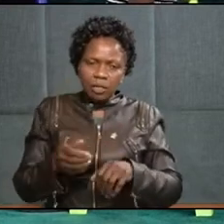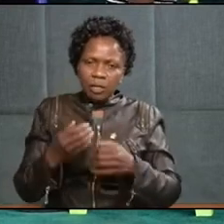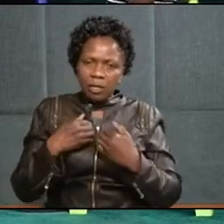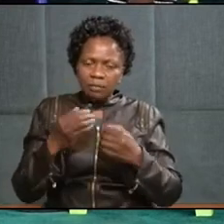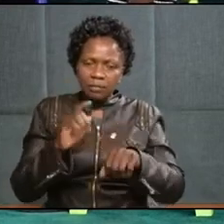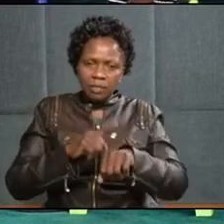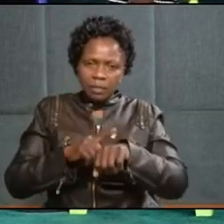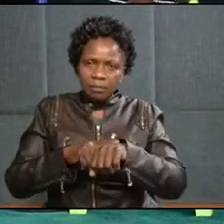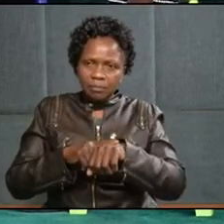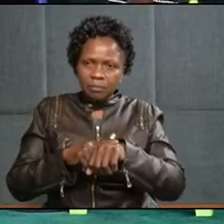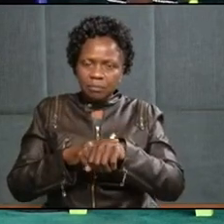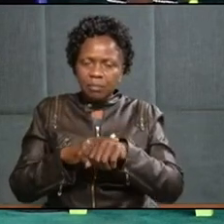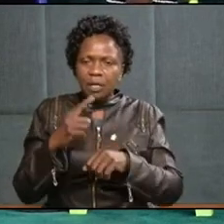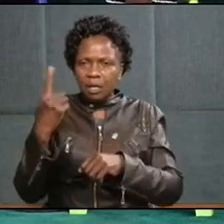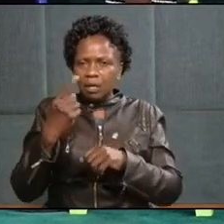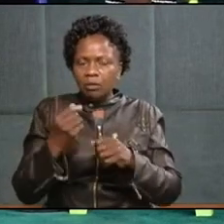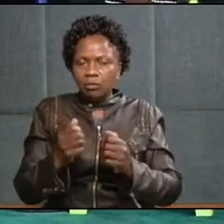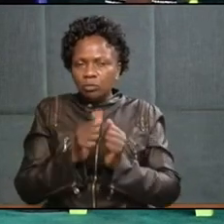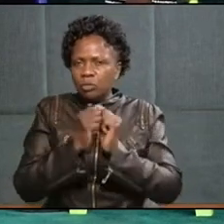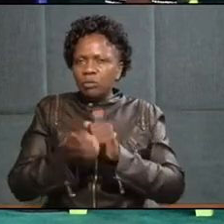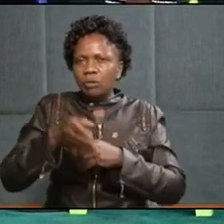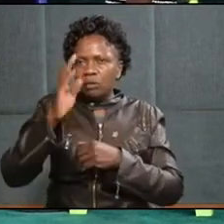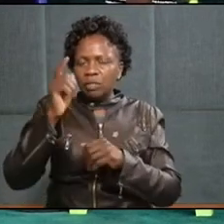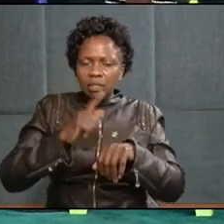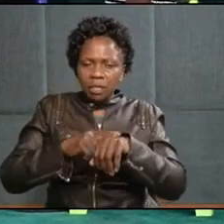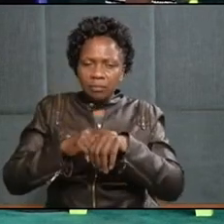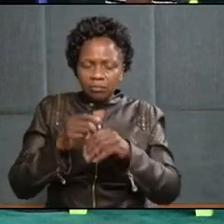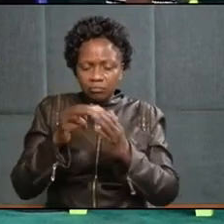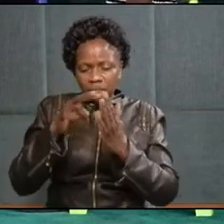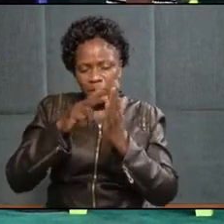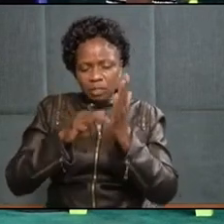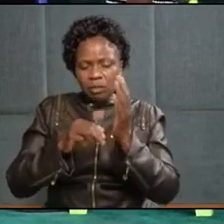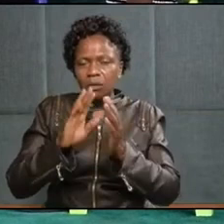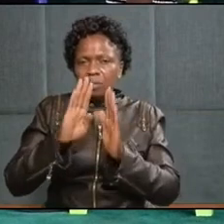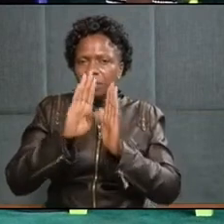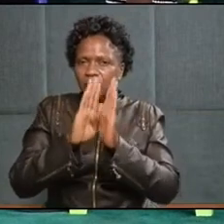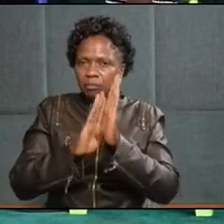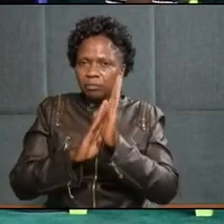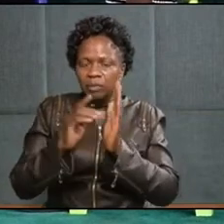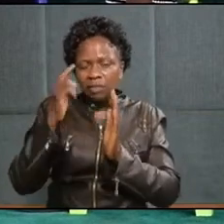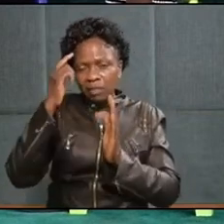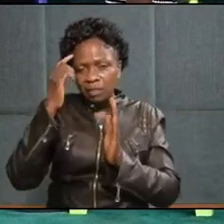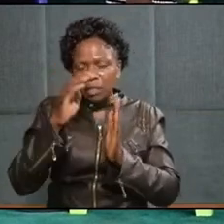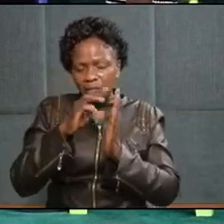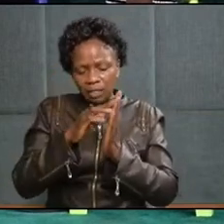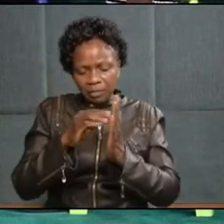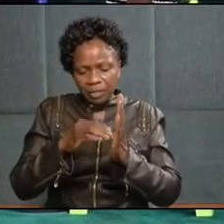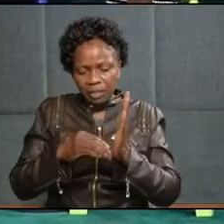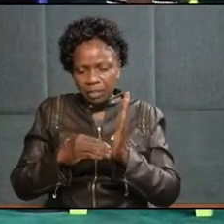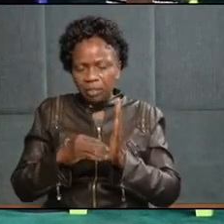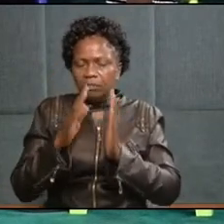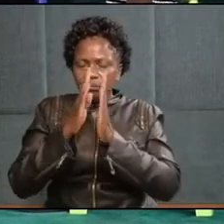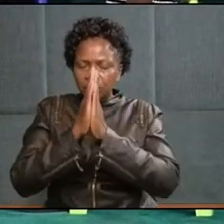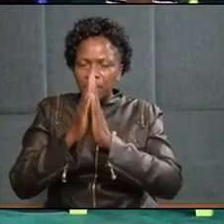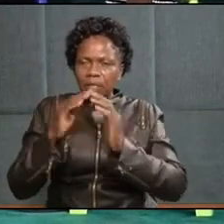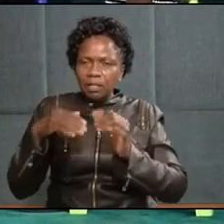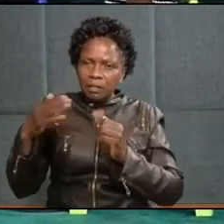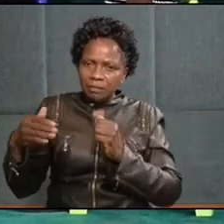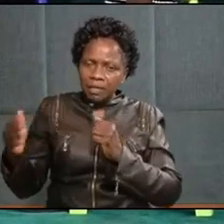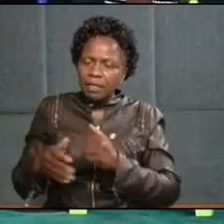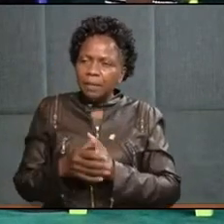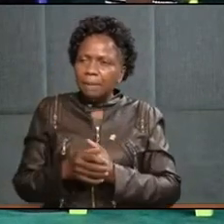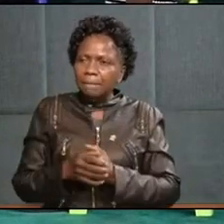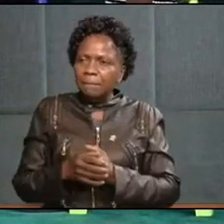time alone with God. Time when you can read your Bible, meditate about the scriptures, and pray every single